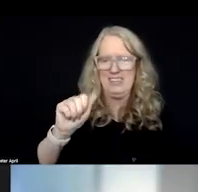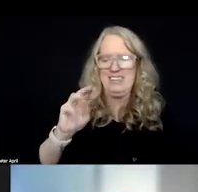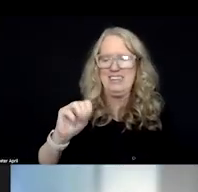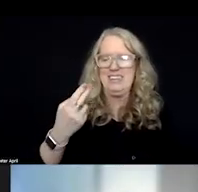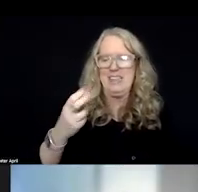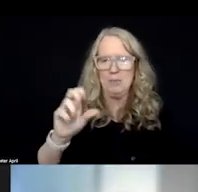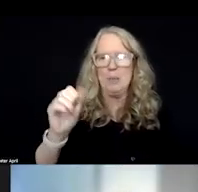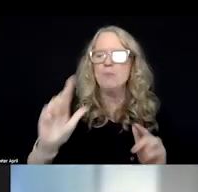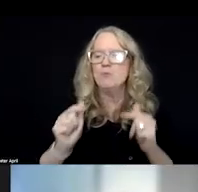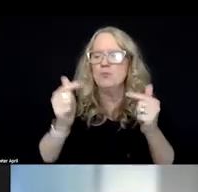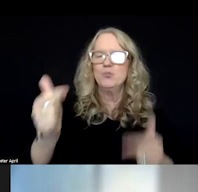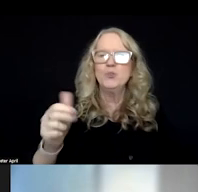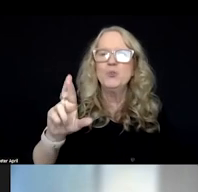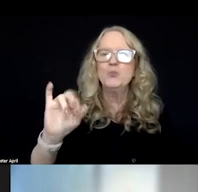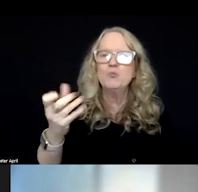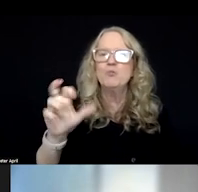going to turn it over to Richard McKeon.